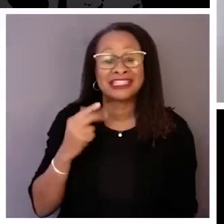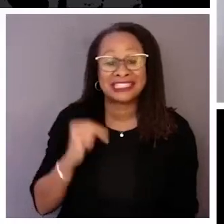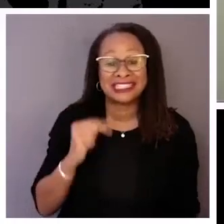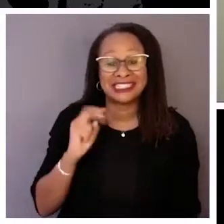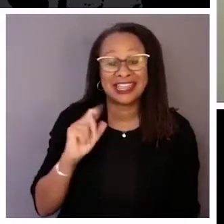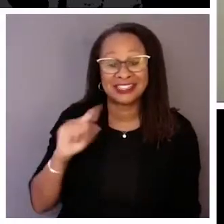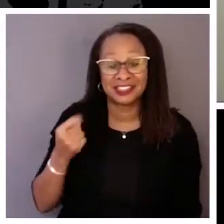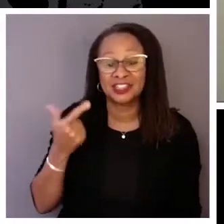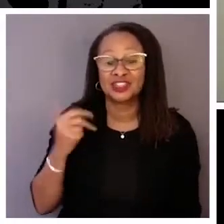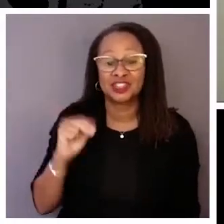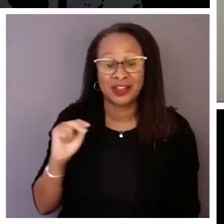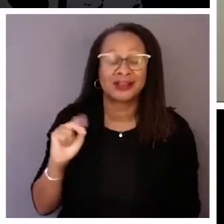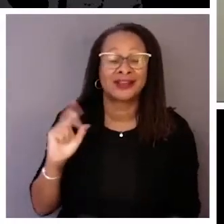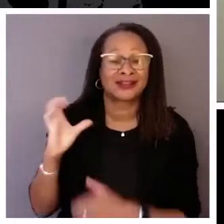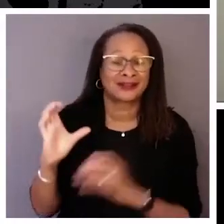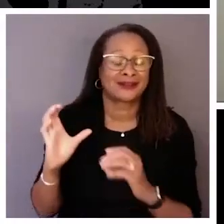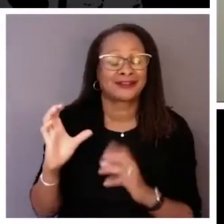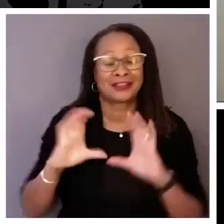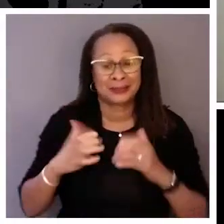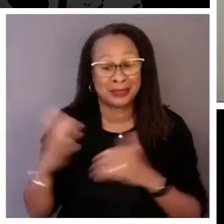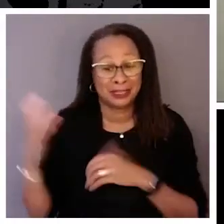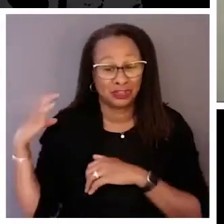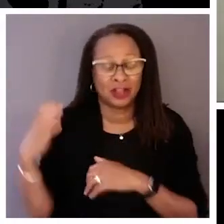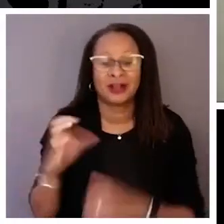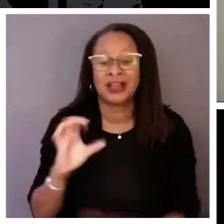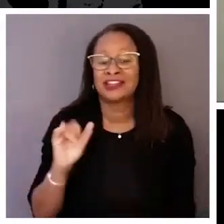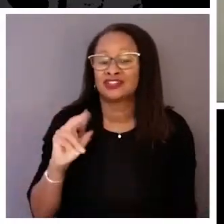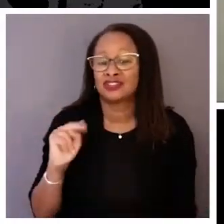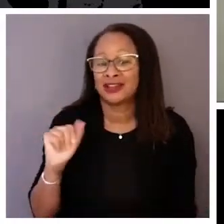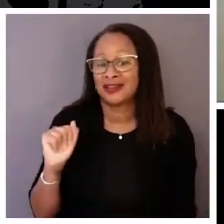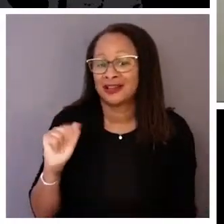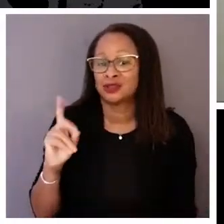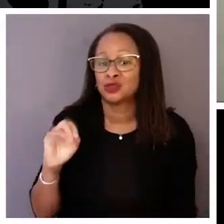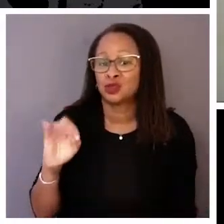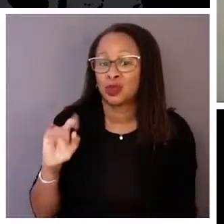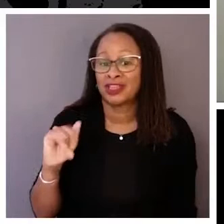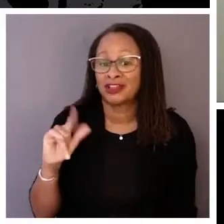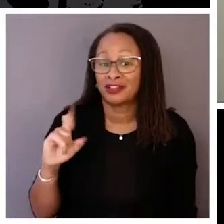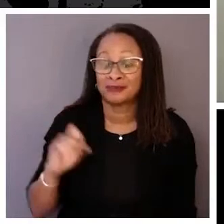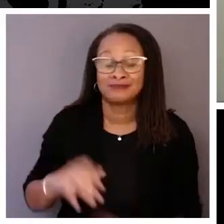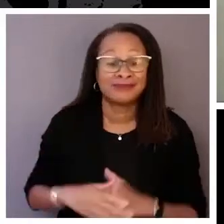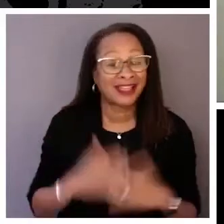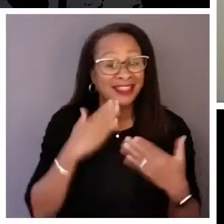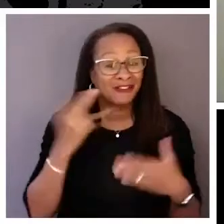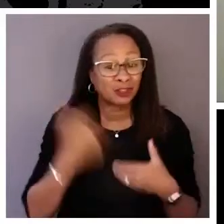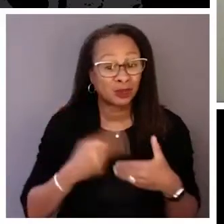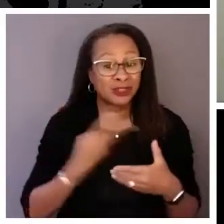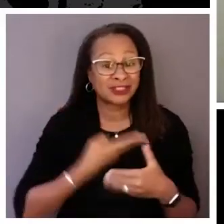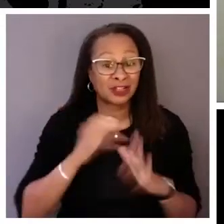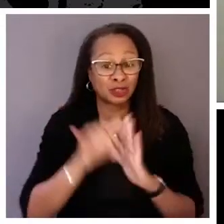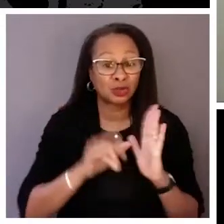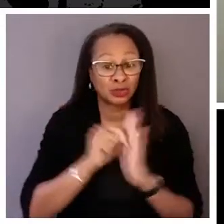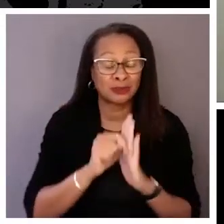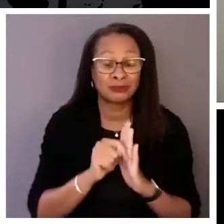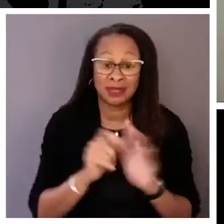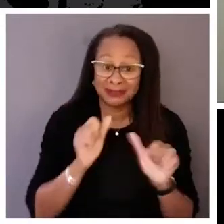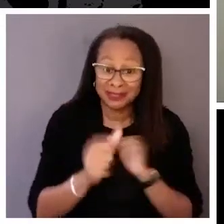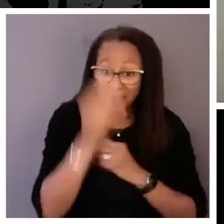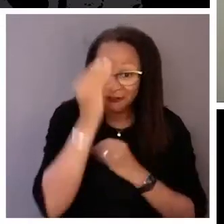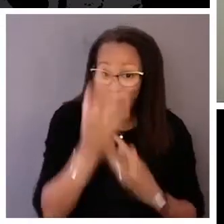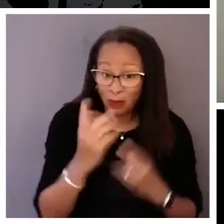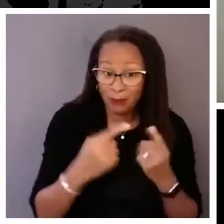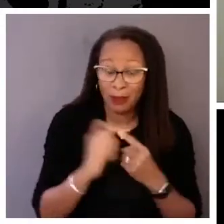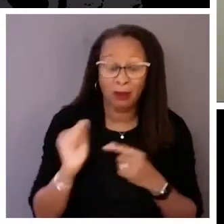Doolittle. Thank you all for joining us for this SAG-AFTRA program on YouTube. To stay informed about all of our video events, we invite